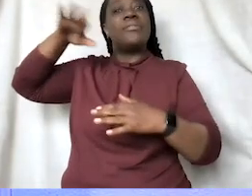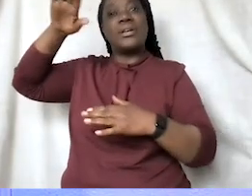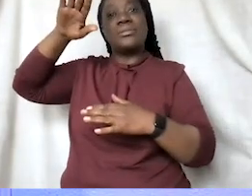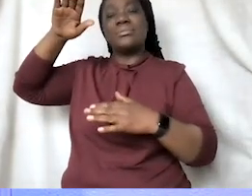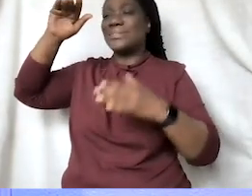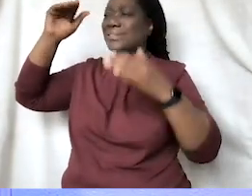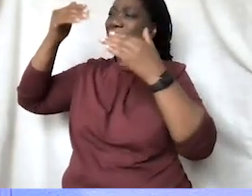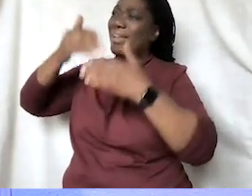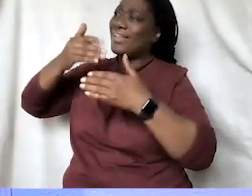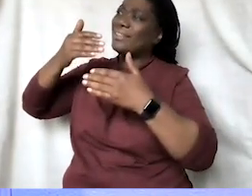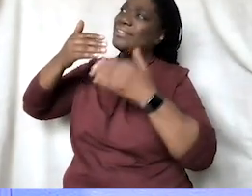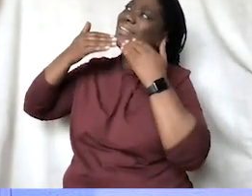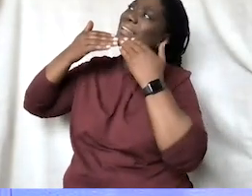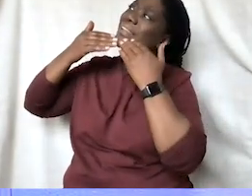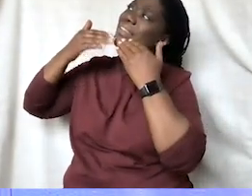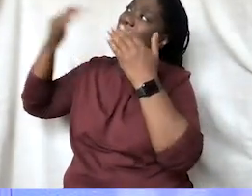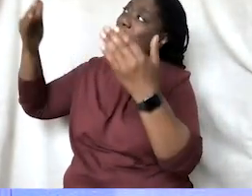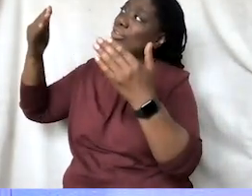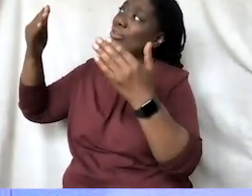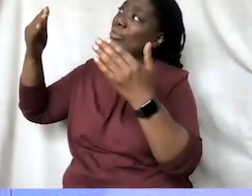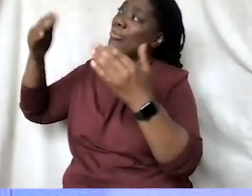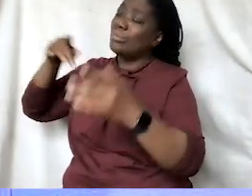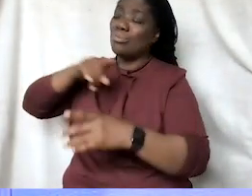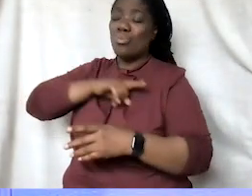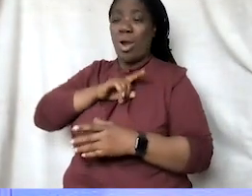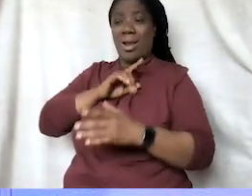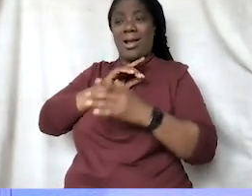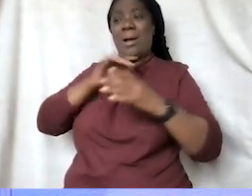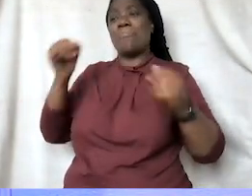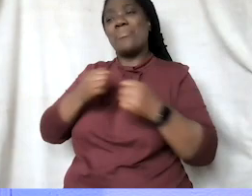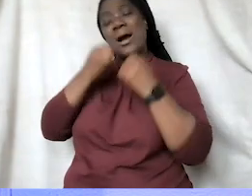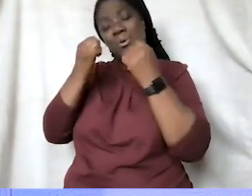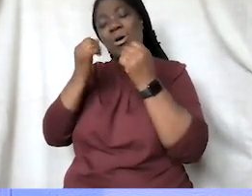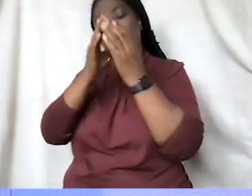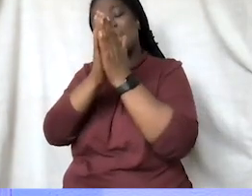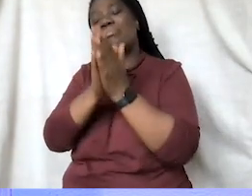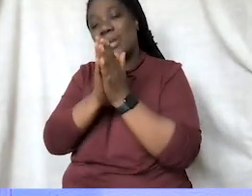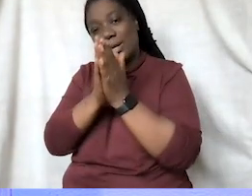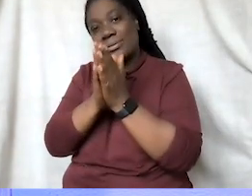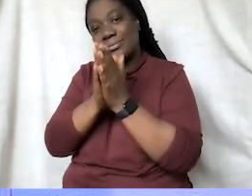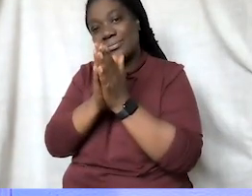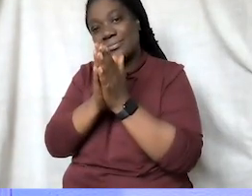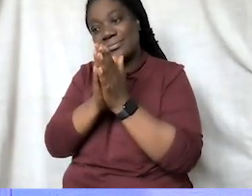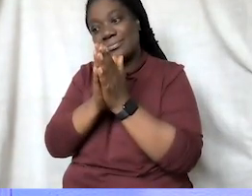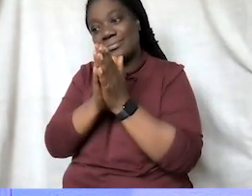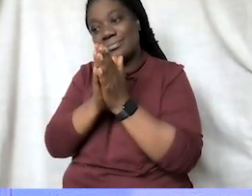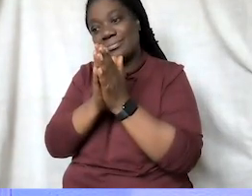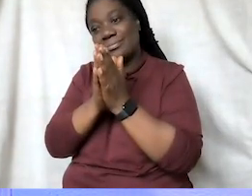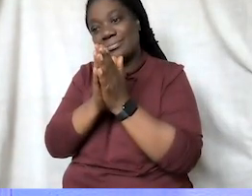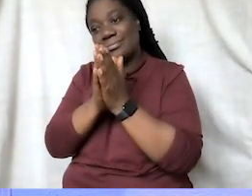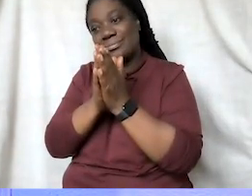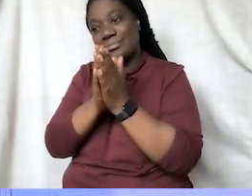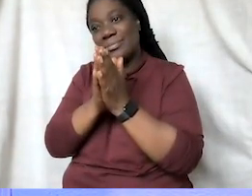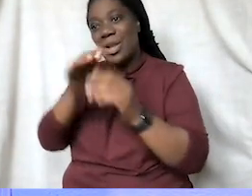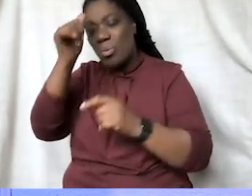you that there is power in prayer. Father, tonight there is someone on